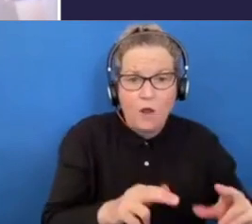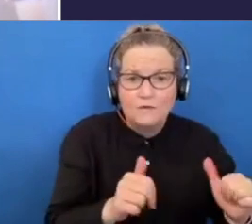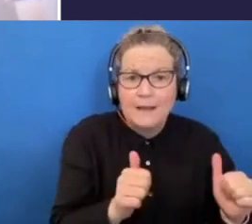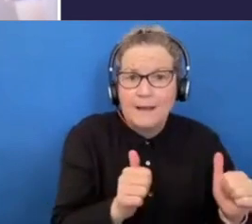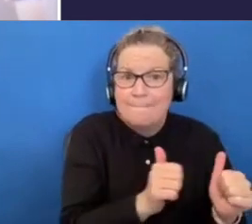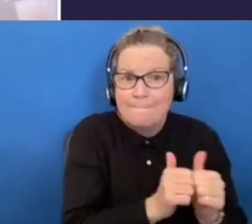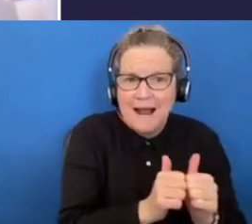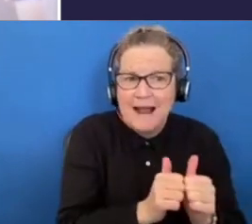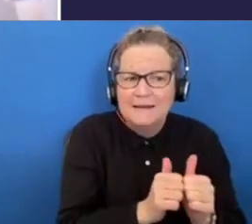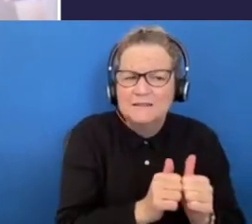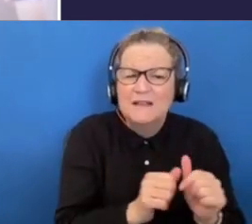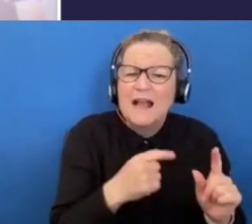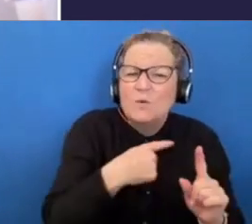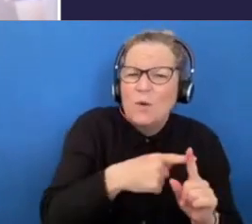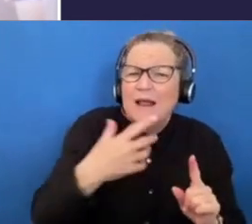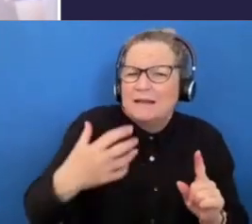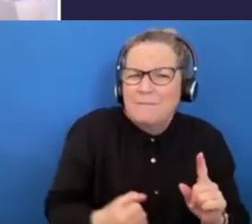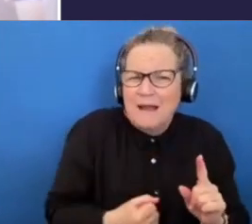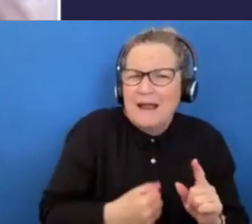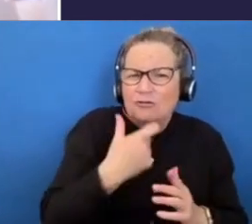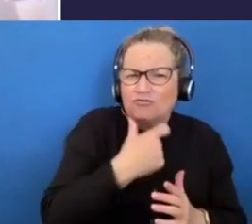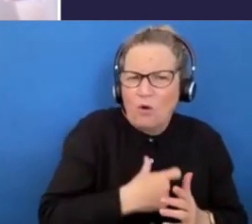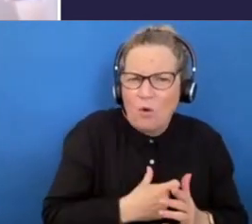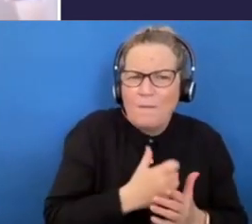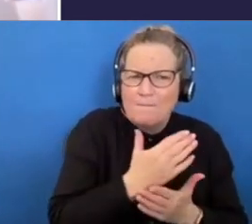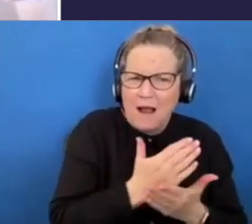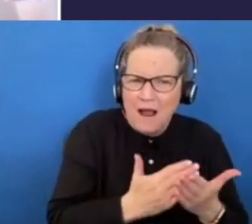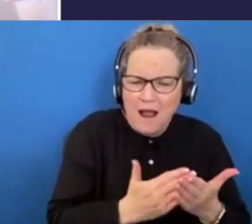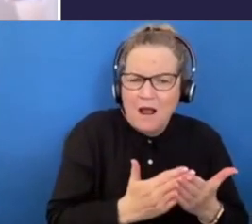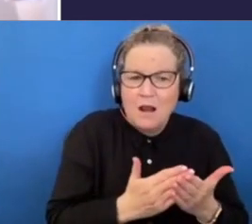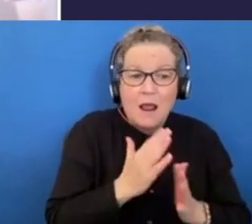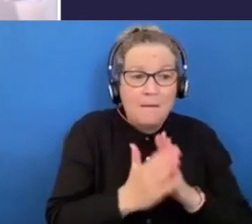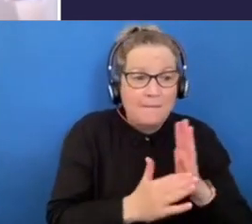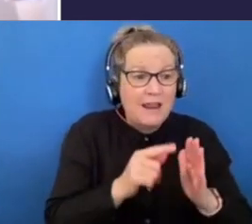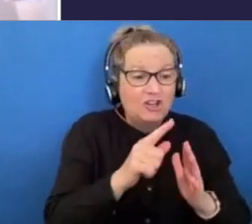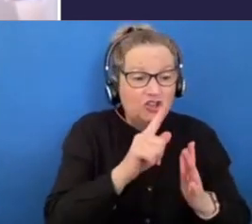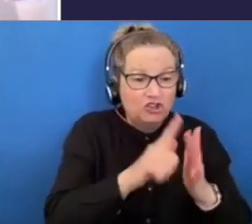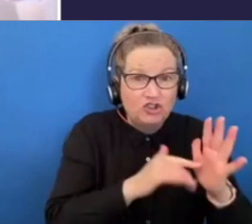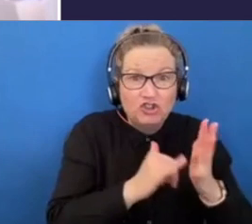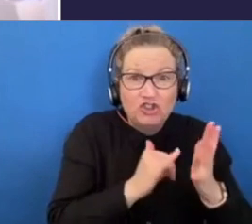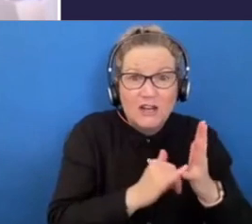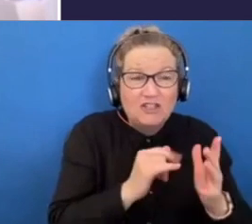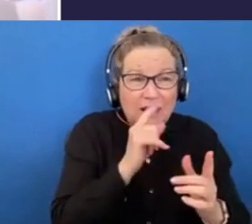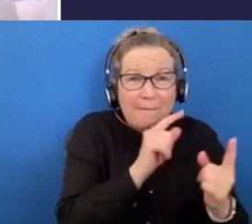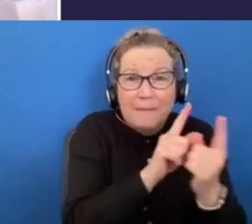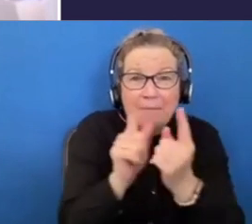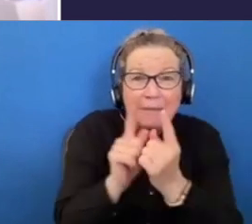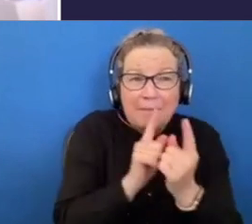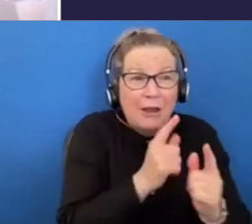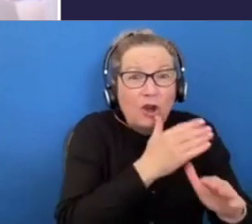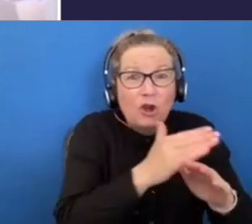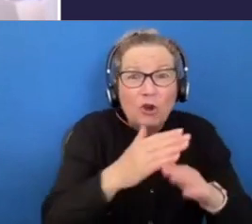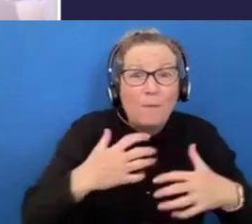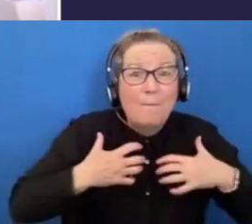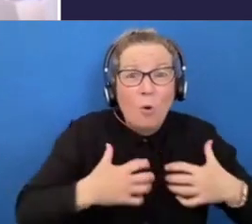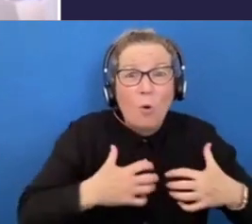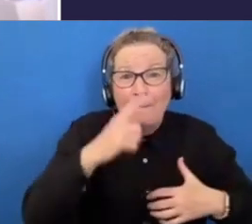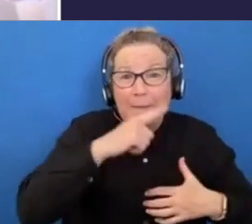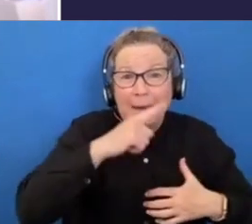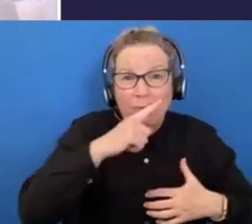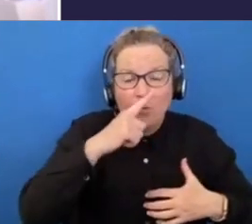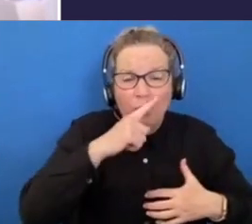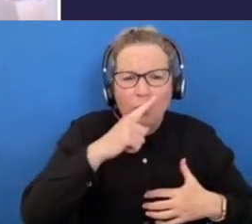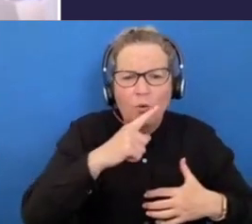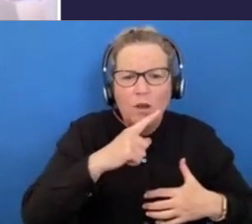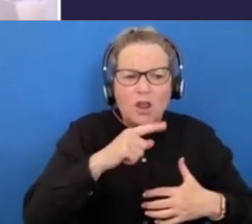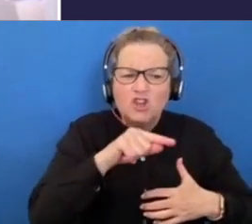get to bring friends over. And so Jess's circle increases, she meets more people. And, you know, we've been doing this for 10 years nearly, and